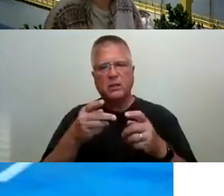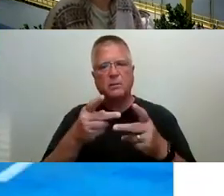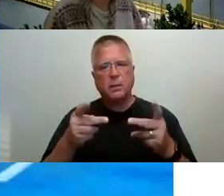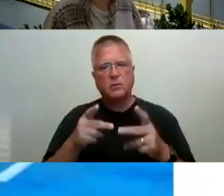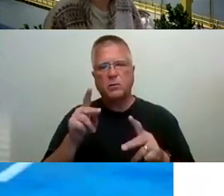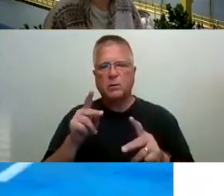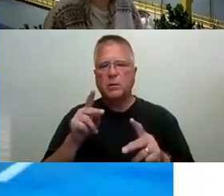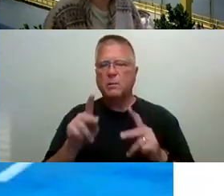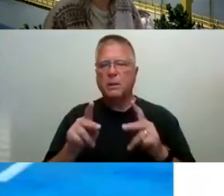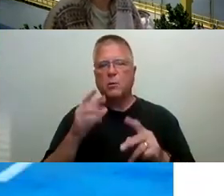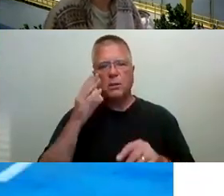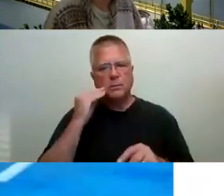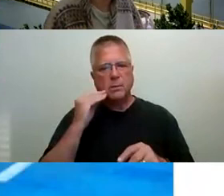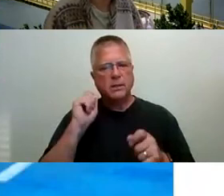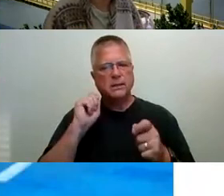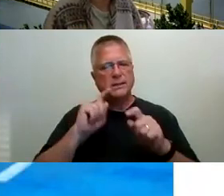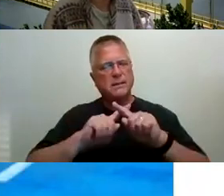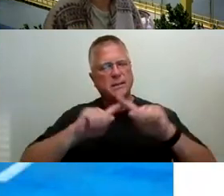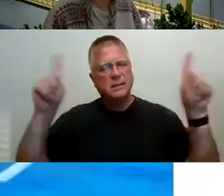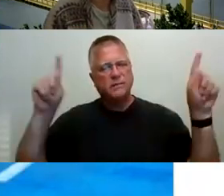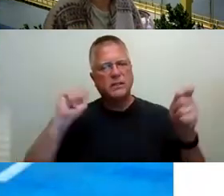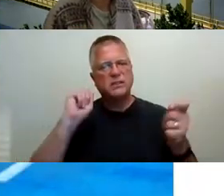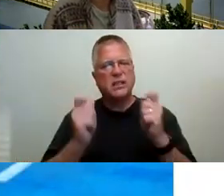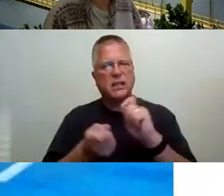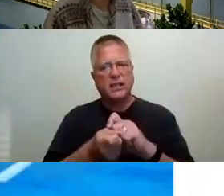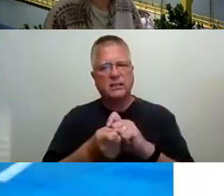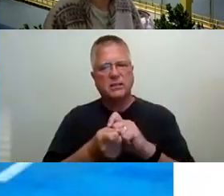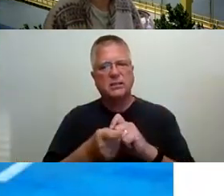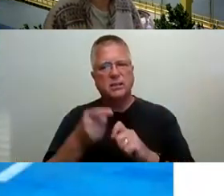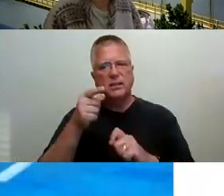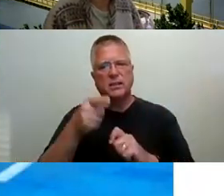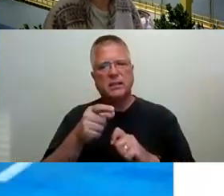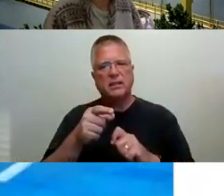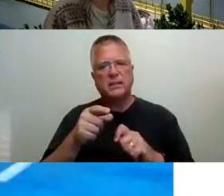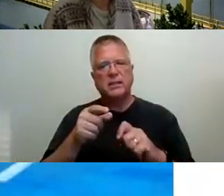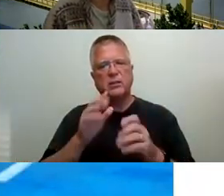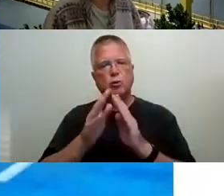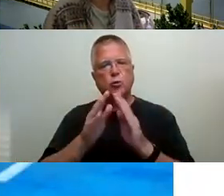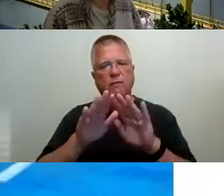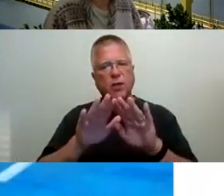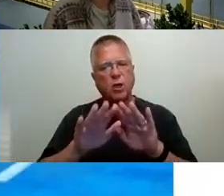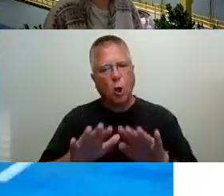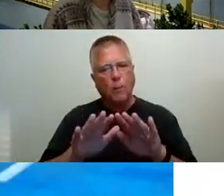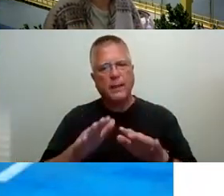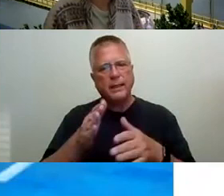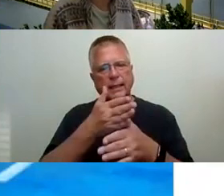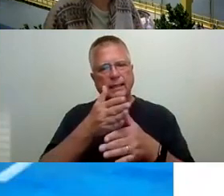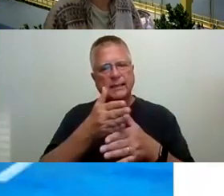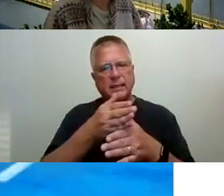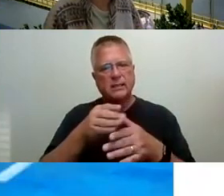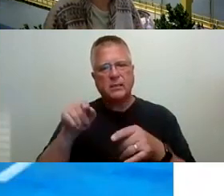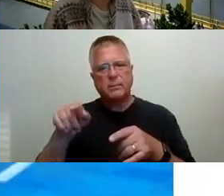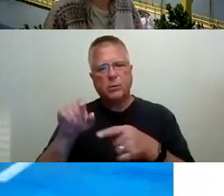significant change or might, which would be in the form of traffic calming, is the section between Schenley